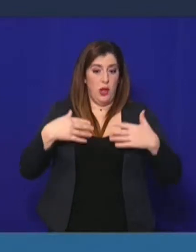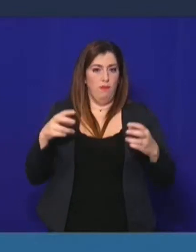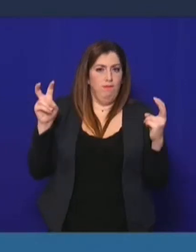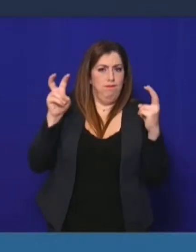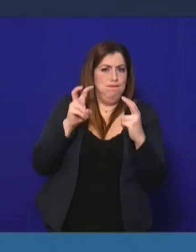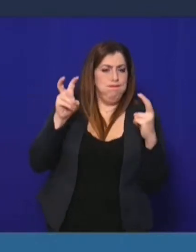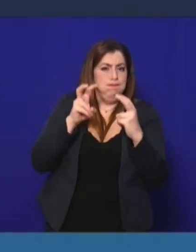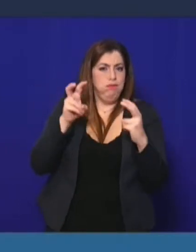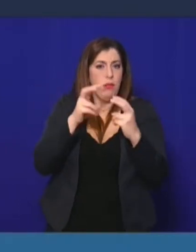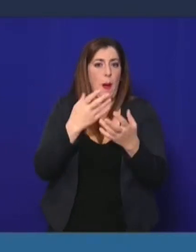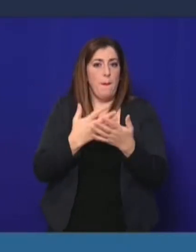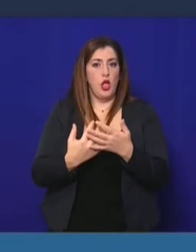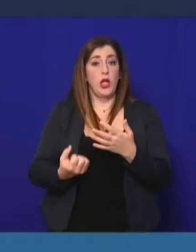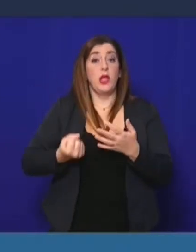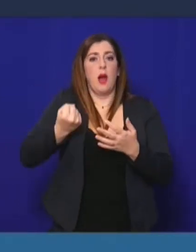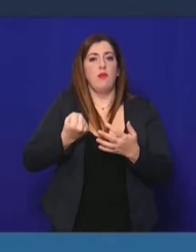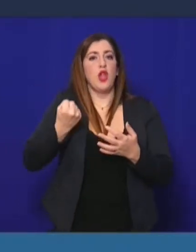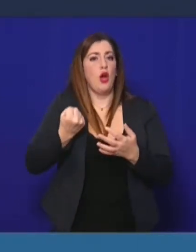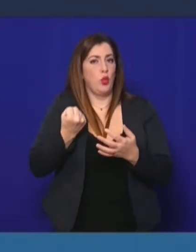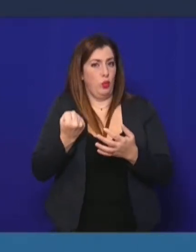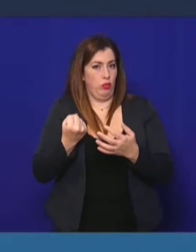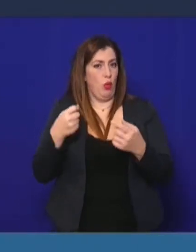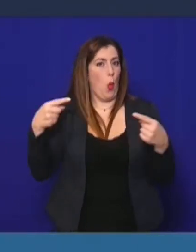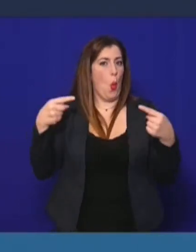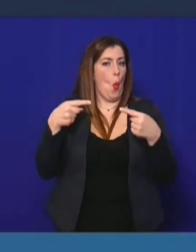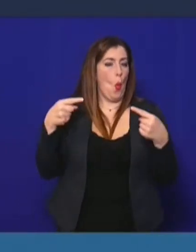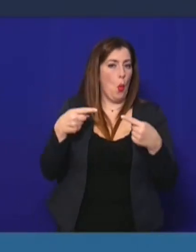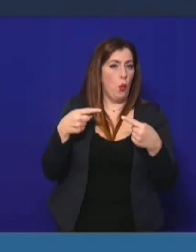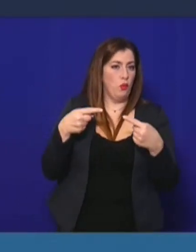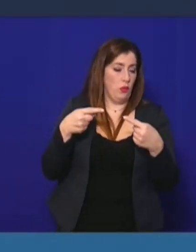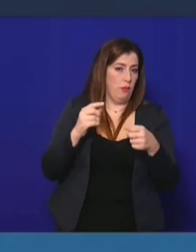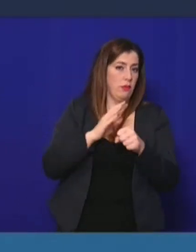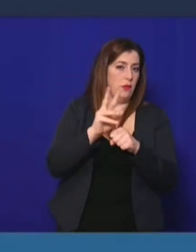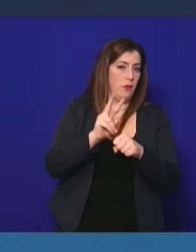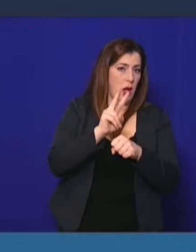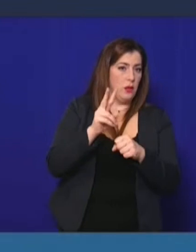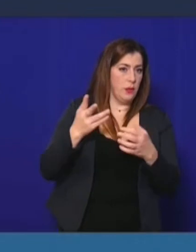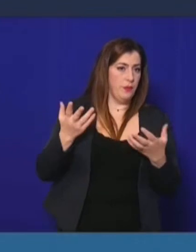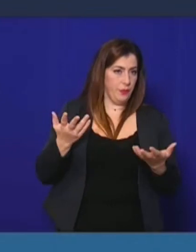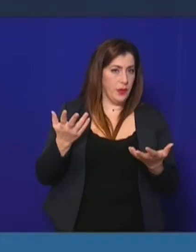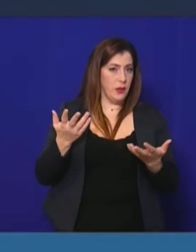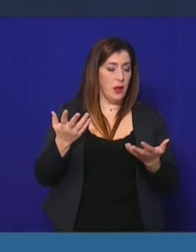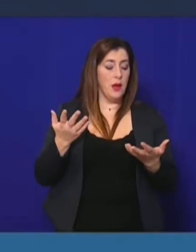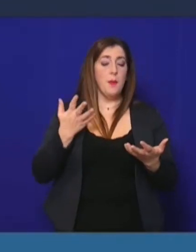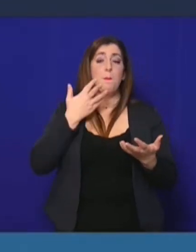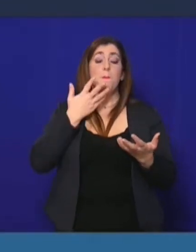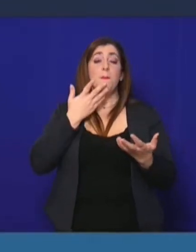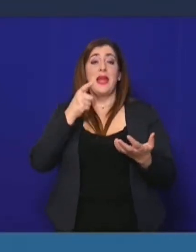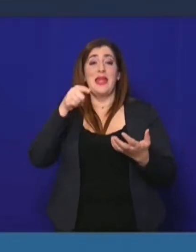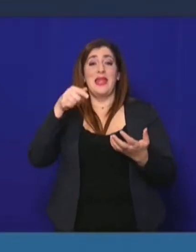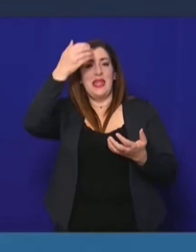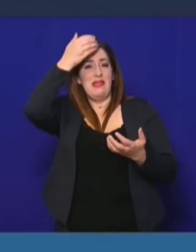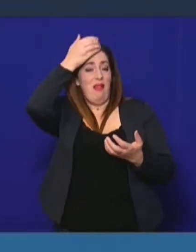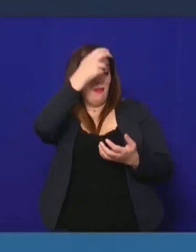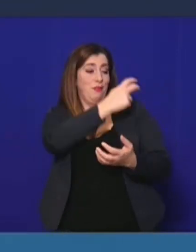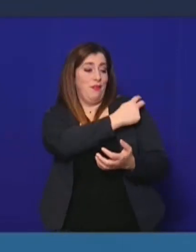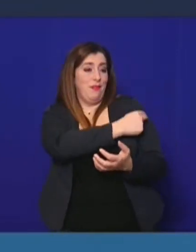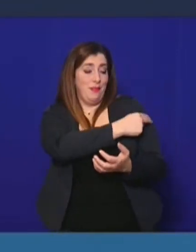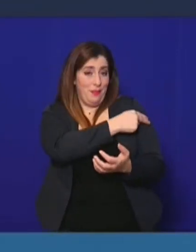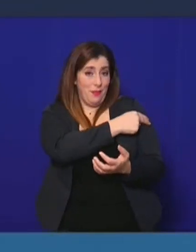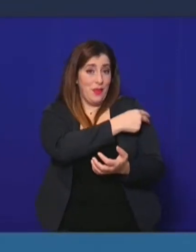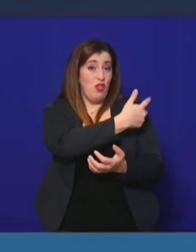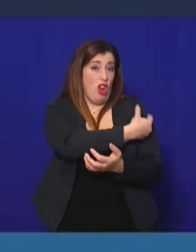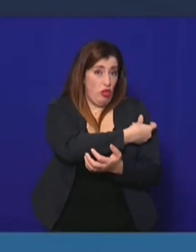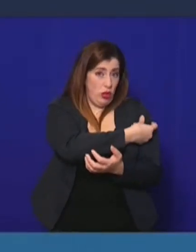ġimgħa din l-ners li ħadet it-tilqima kien għadha ma bnietx il-protezzjoni l-immunity biex tkun tista' tiġġieled jekk iltaqat ma'